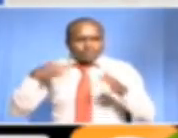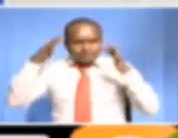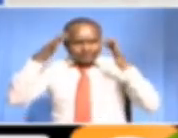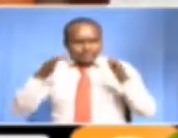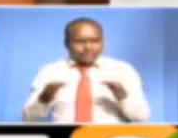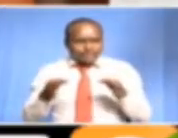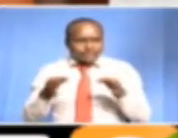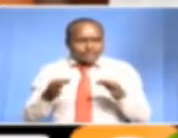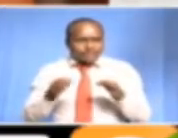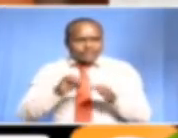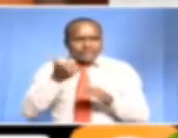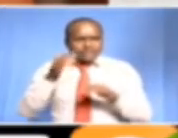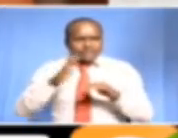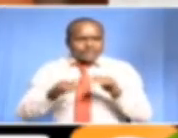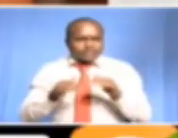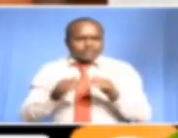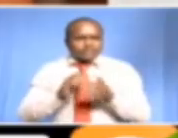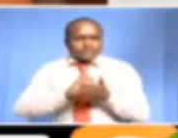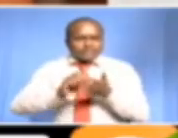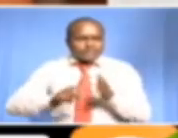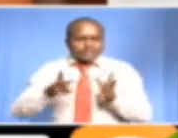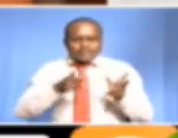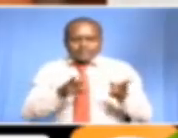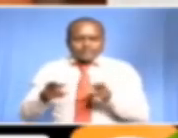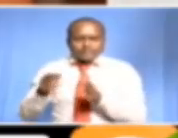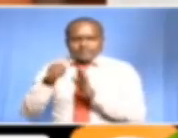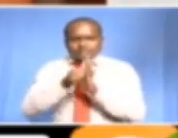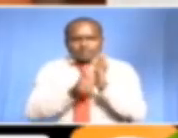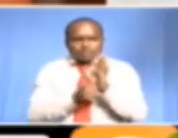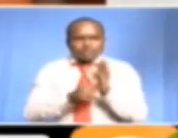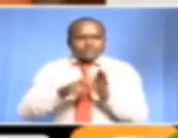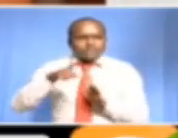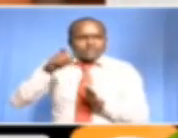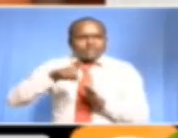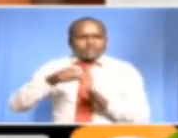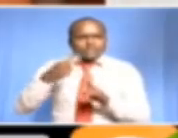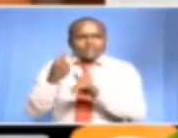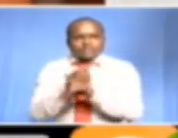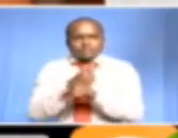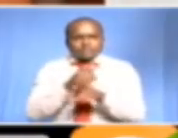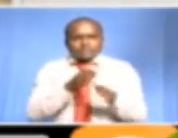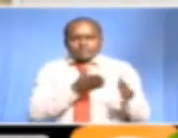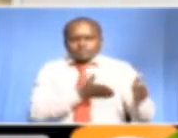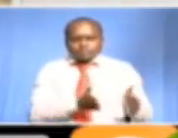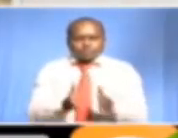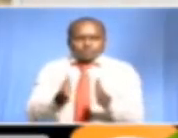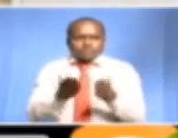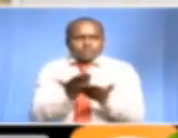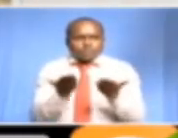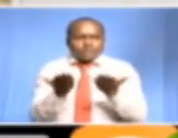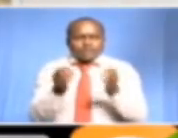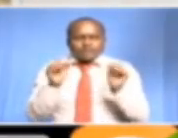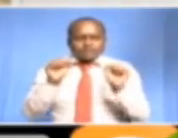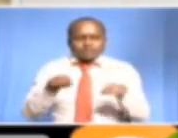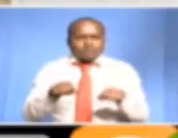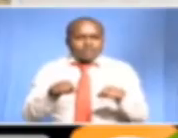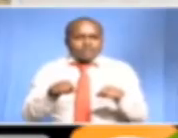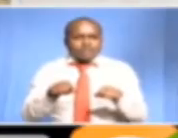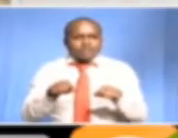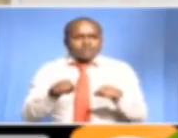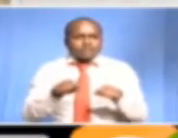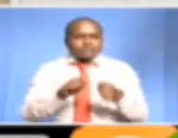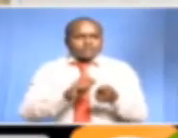apart from writing and editing, you know, articles, I really needed another different platform, yeah, where I really could now, you know,